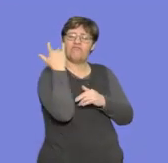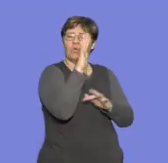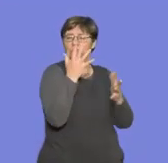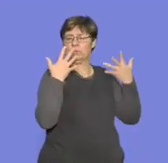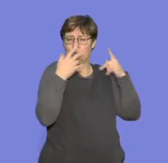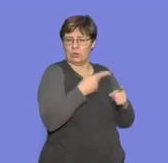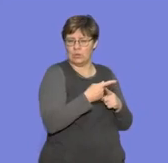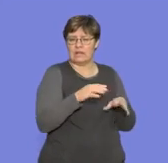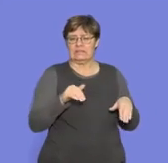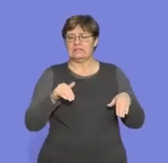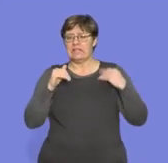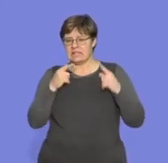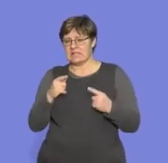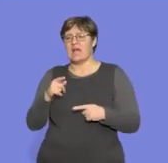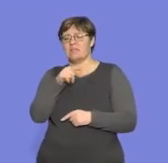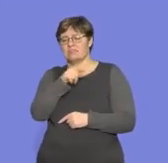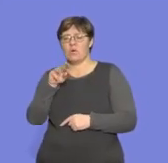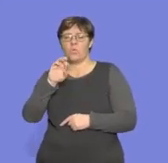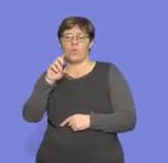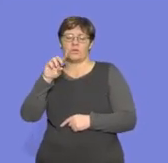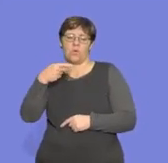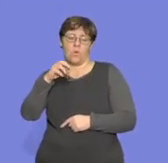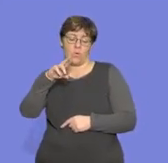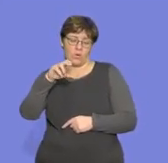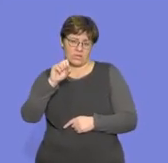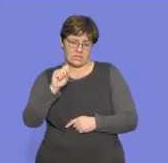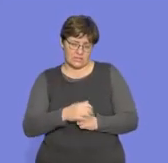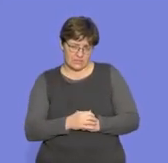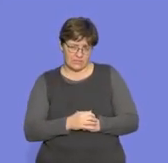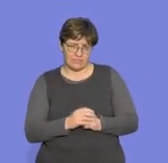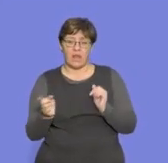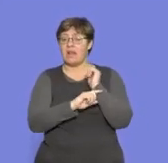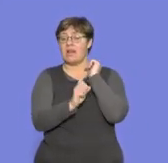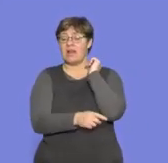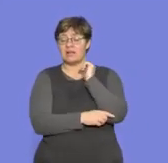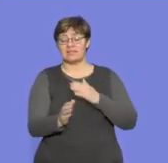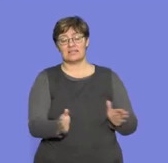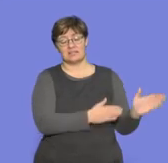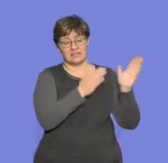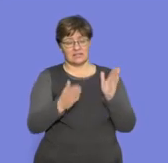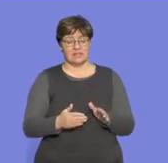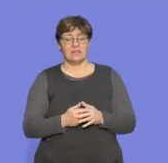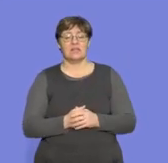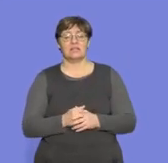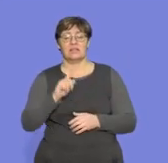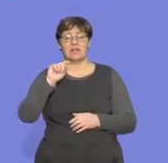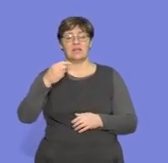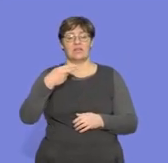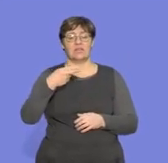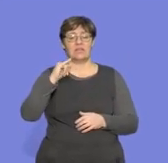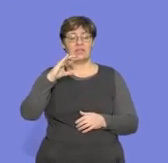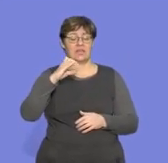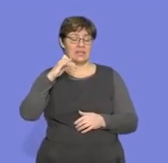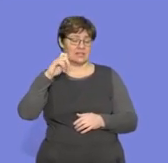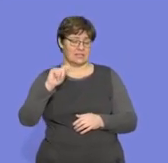there's your dassies and your And finally, as we warthogs. wrap this section up, the thicket biome. And finally, as we again, wrap this these section are of the thicket patches biome, that are found again, along the these eastern are coasts of